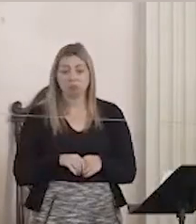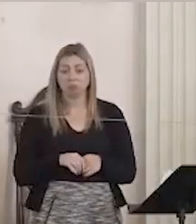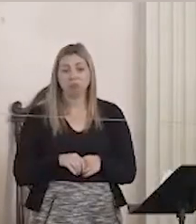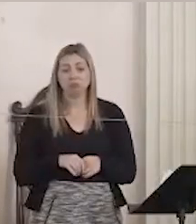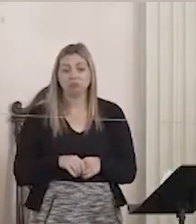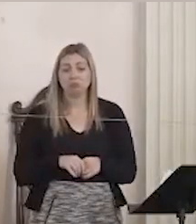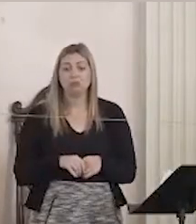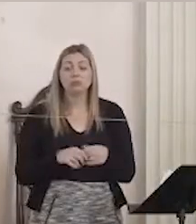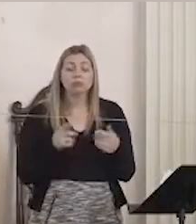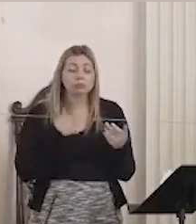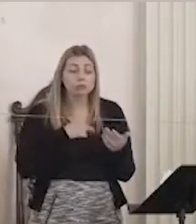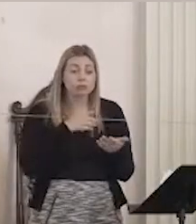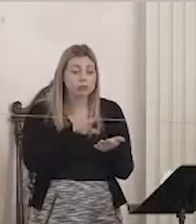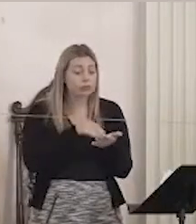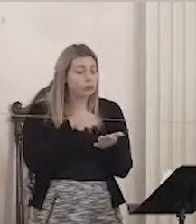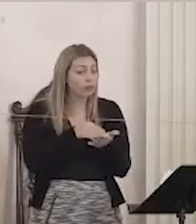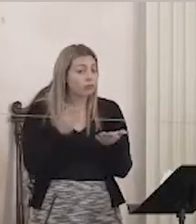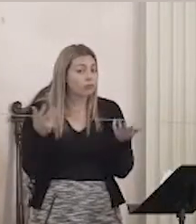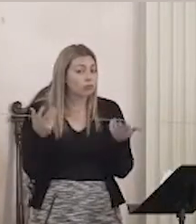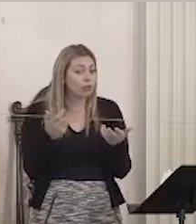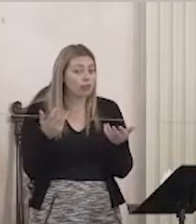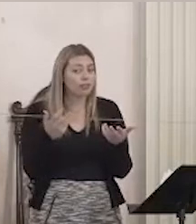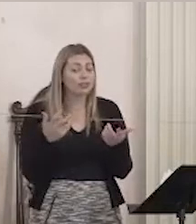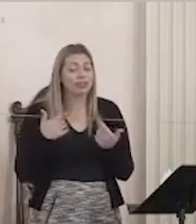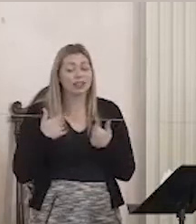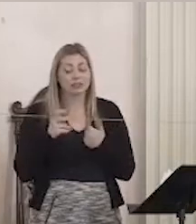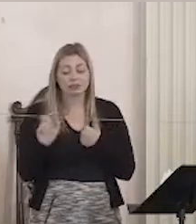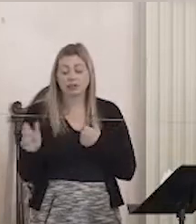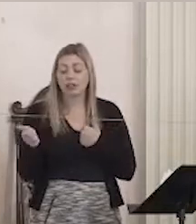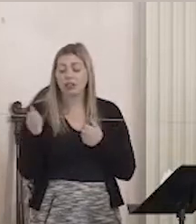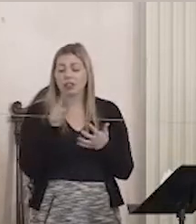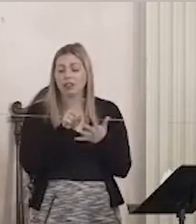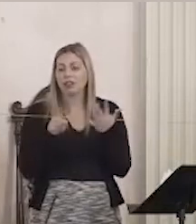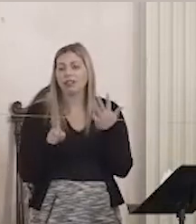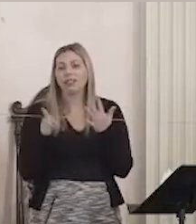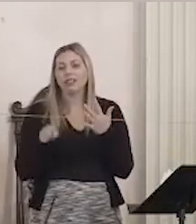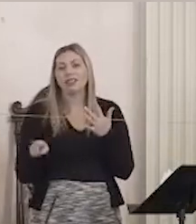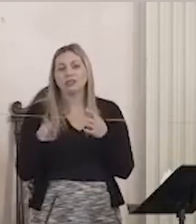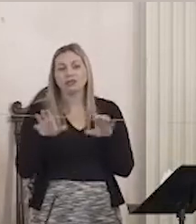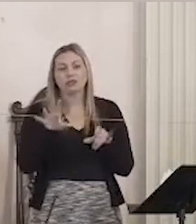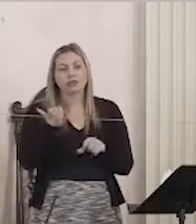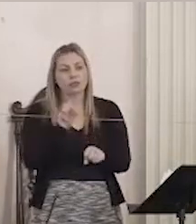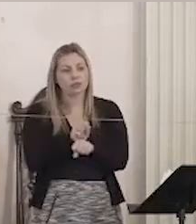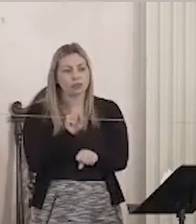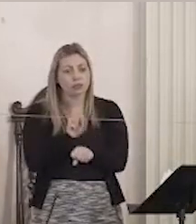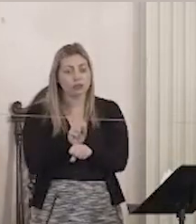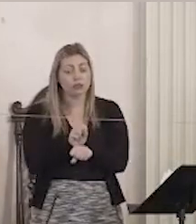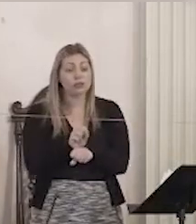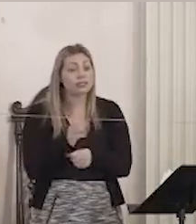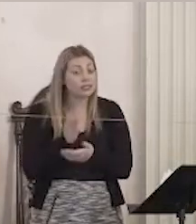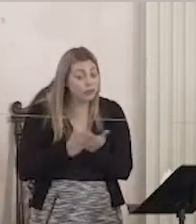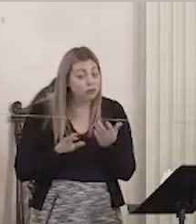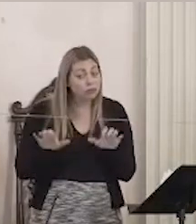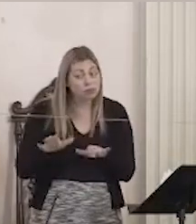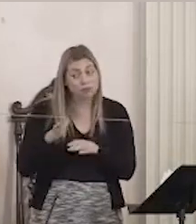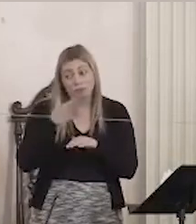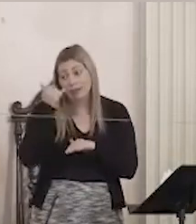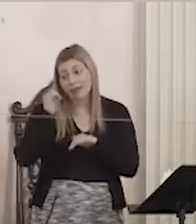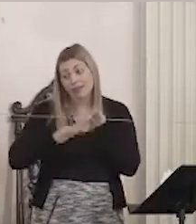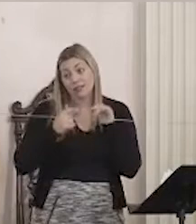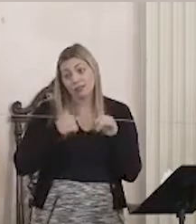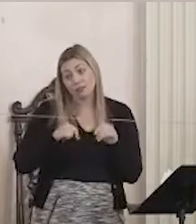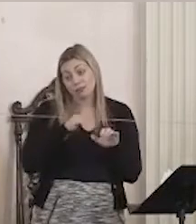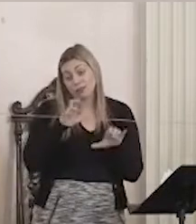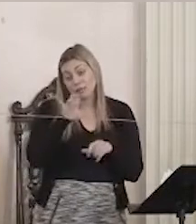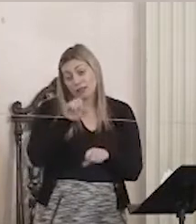What we are learning is that there are others who are doing this work, some of them doing it better than we